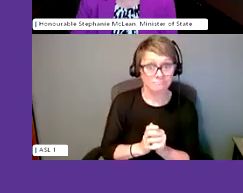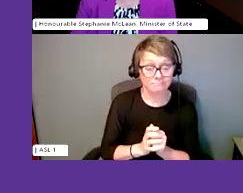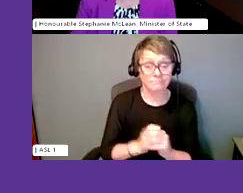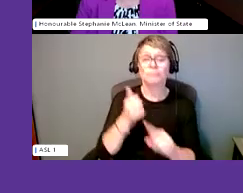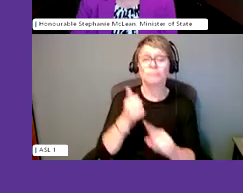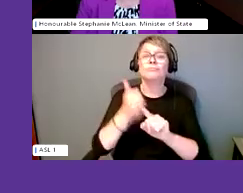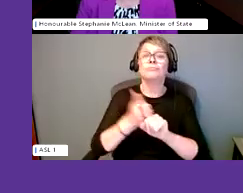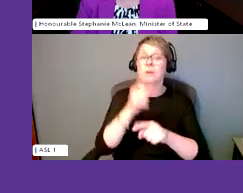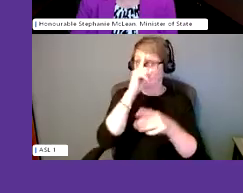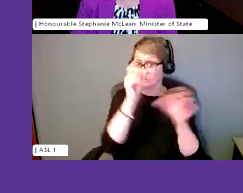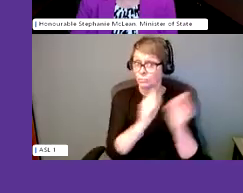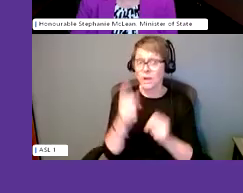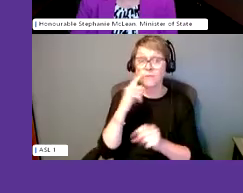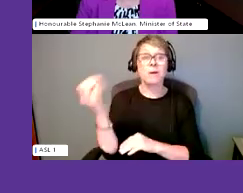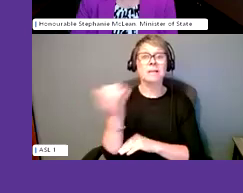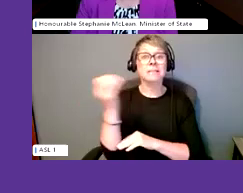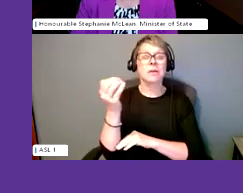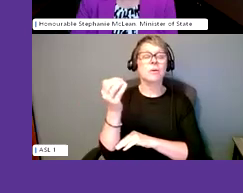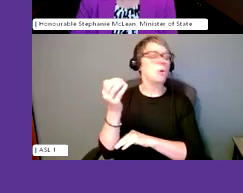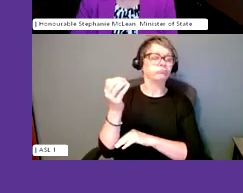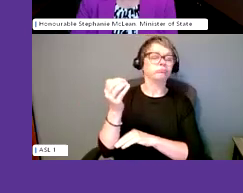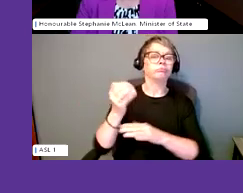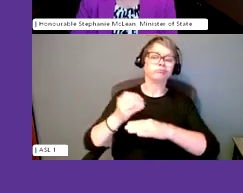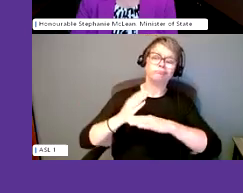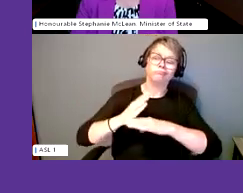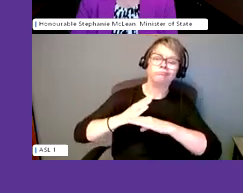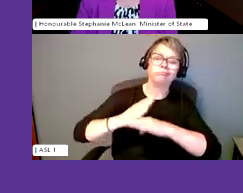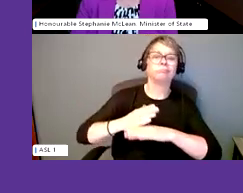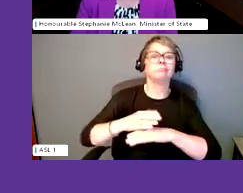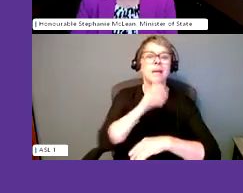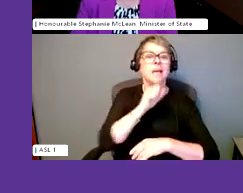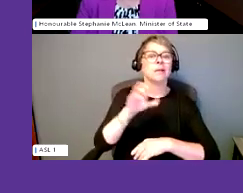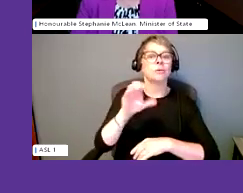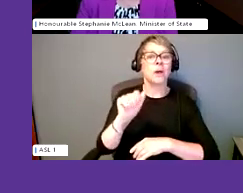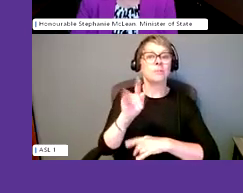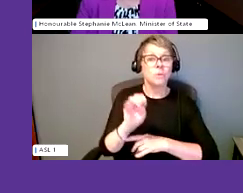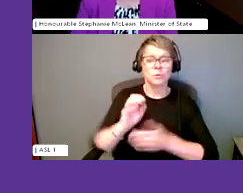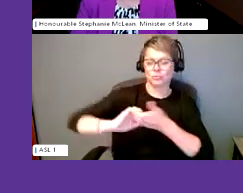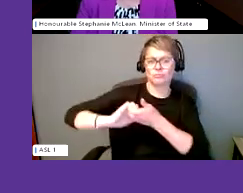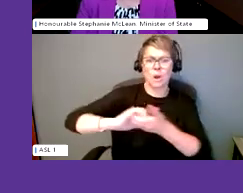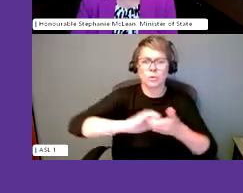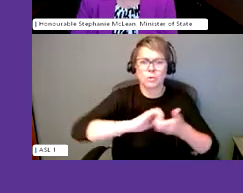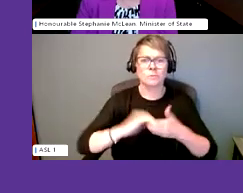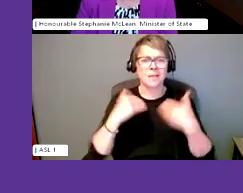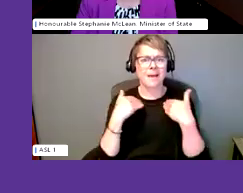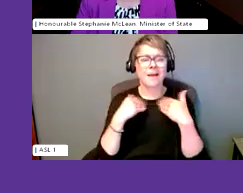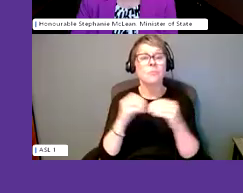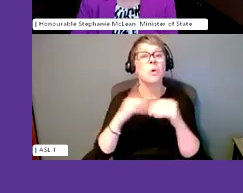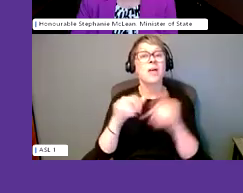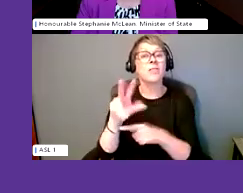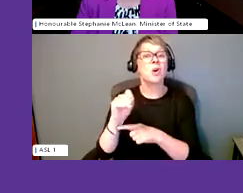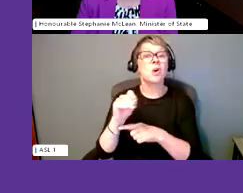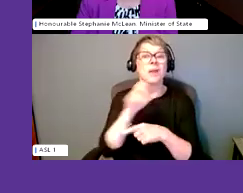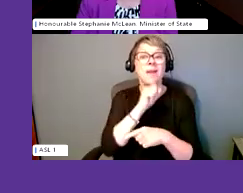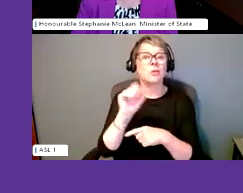Ontario's strategy to combat elder abuse and strengthened partnerships across more than 30 elder abuse networks throughout